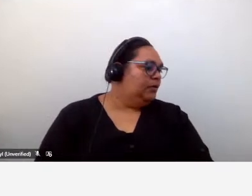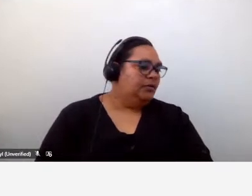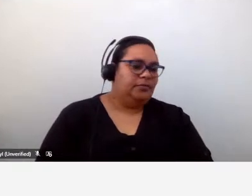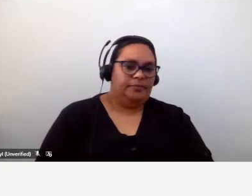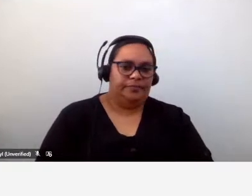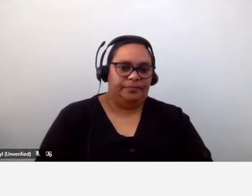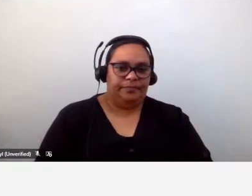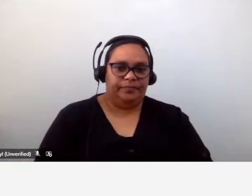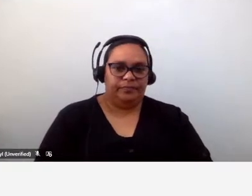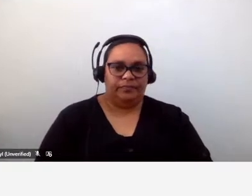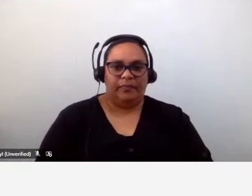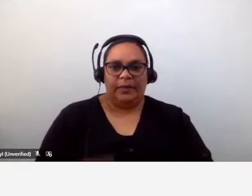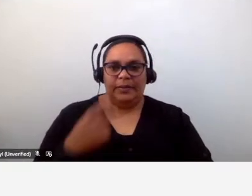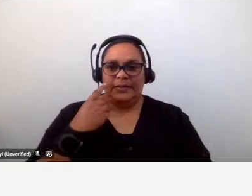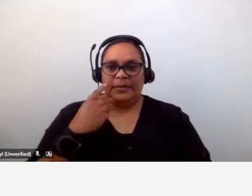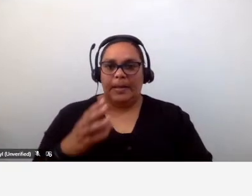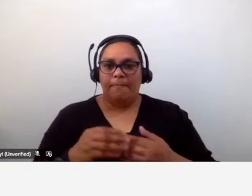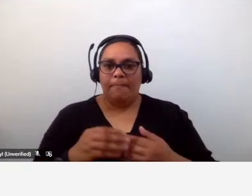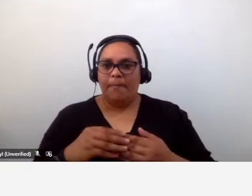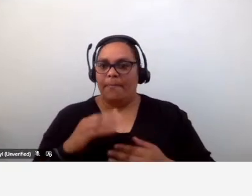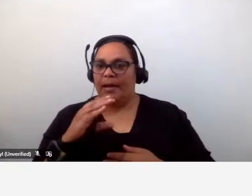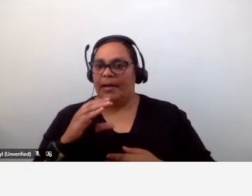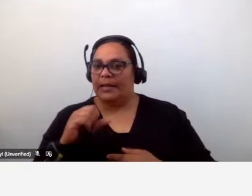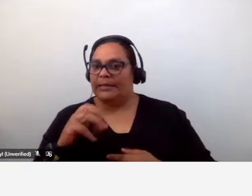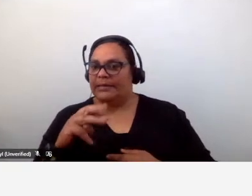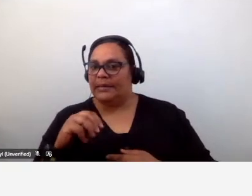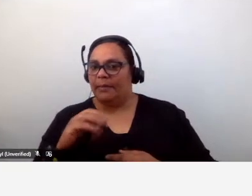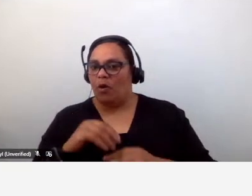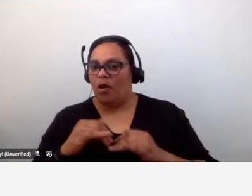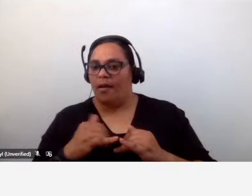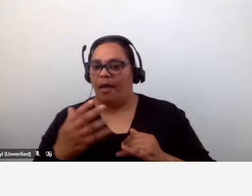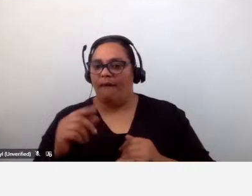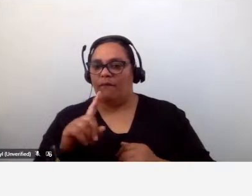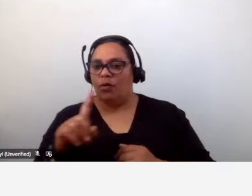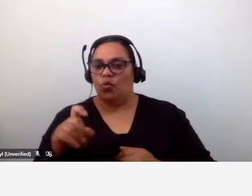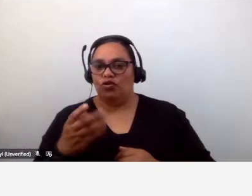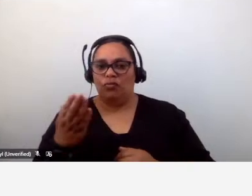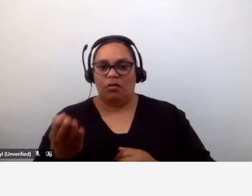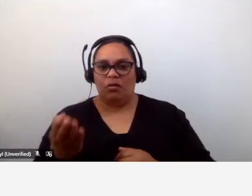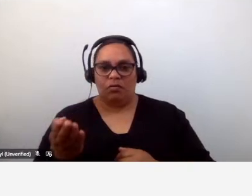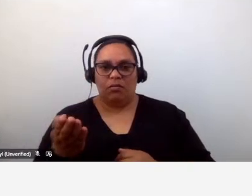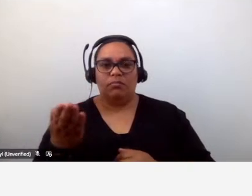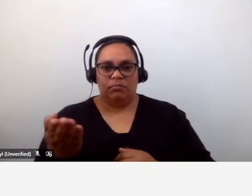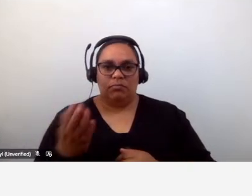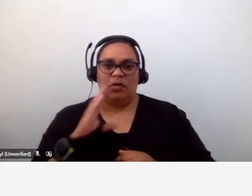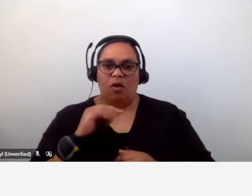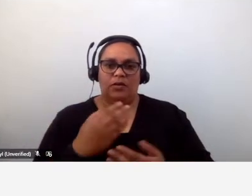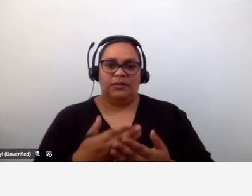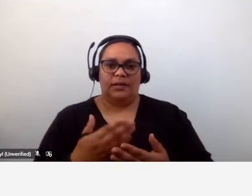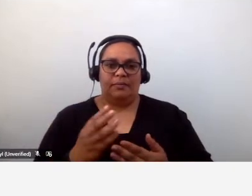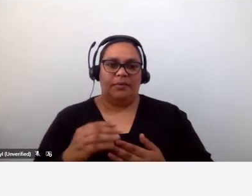See, Member Kasim online also has a question. Over to you, Member.